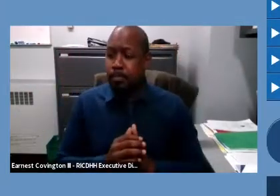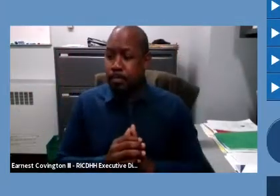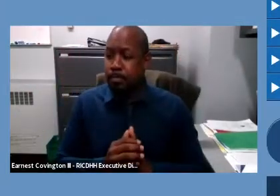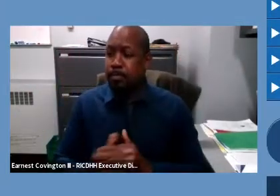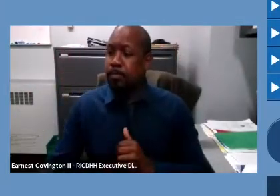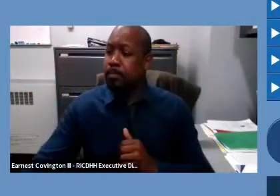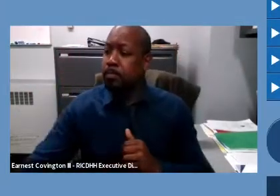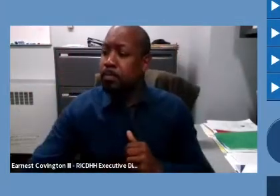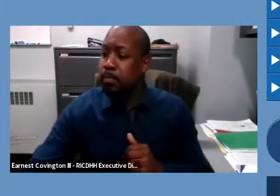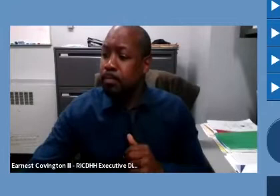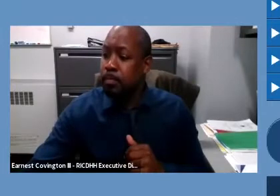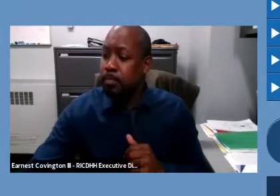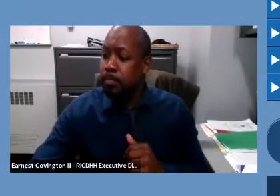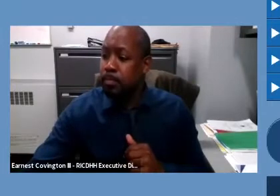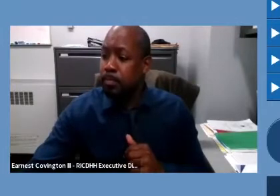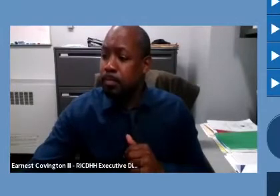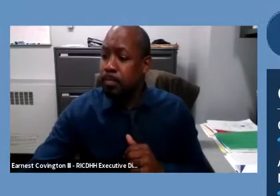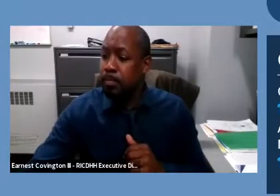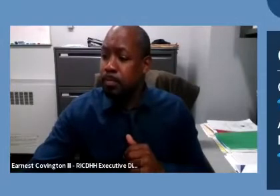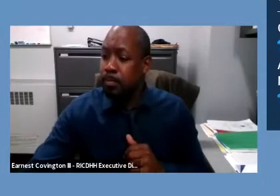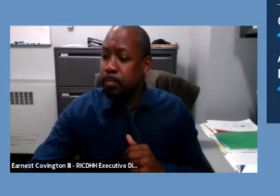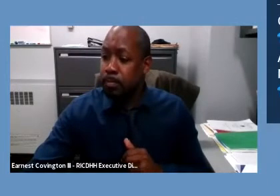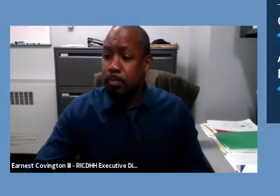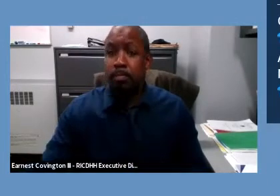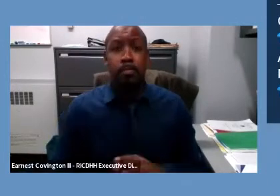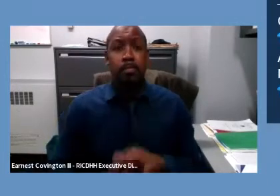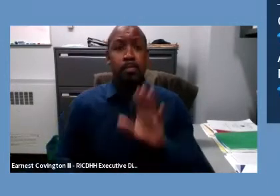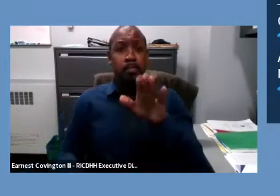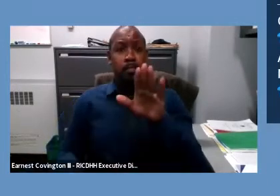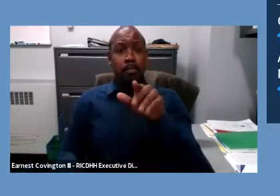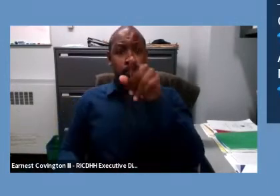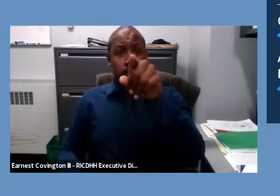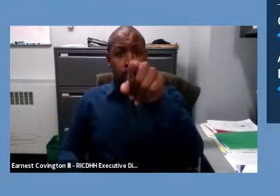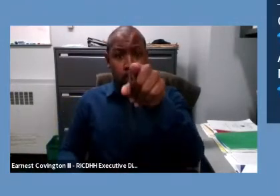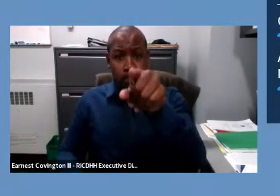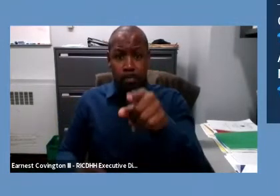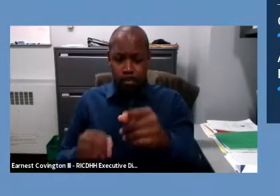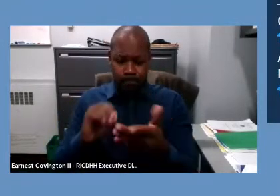will be investigated and you cannot revoke that.